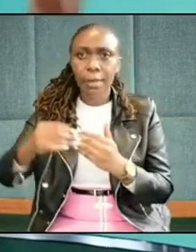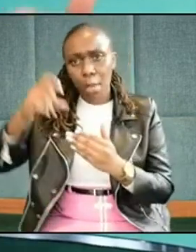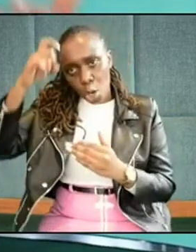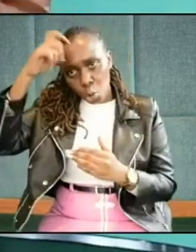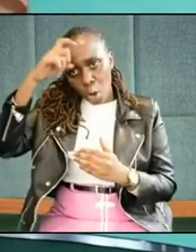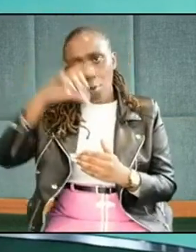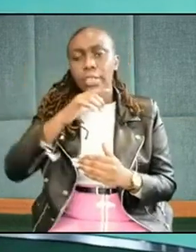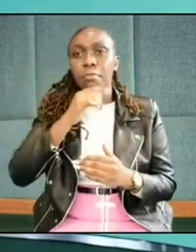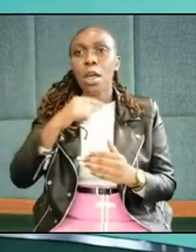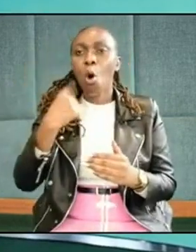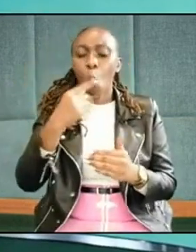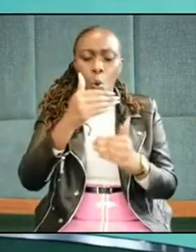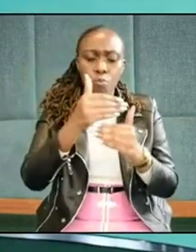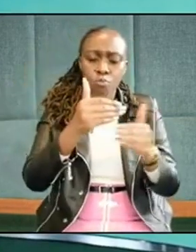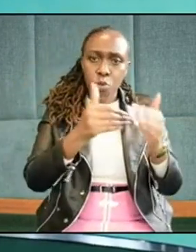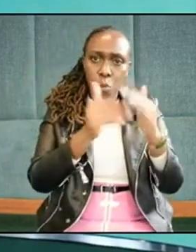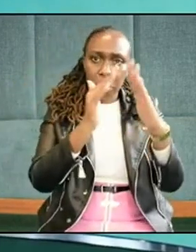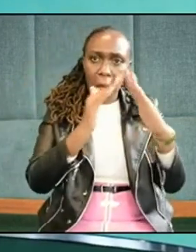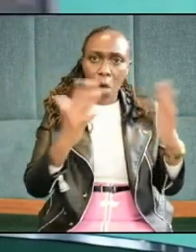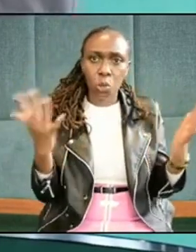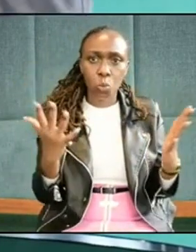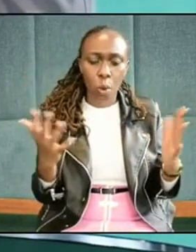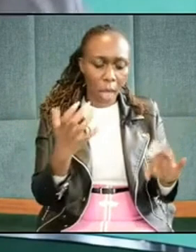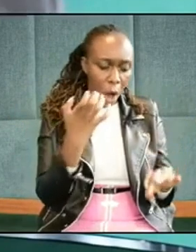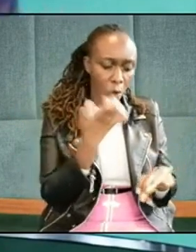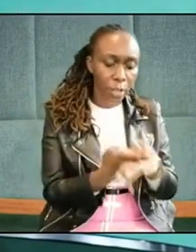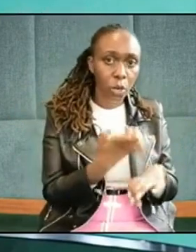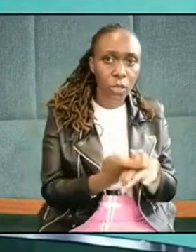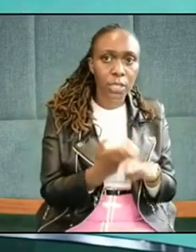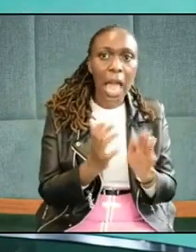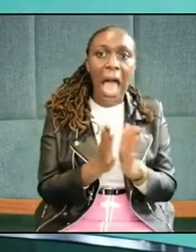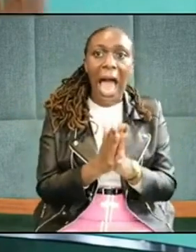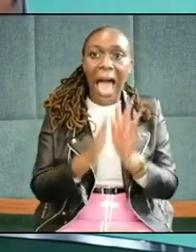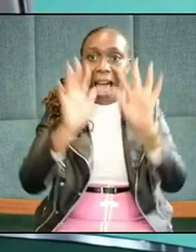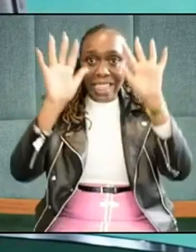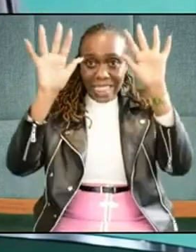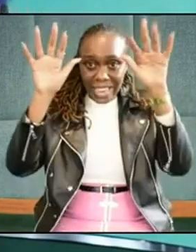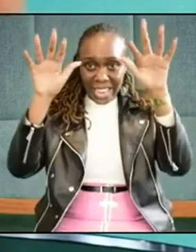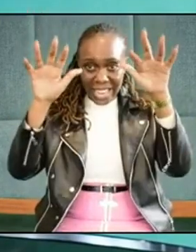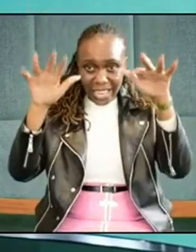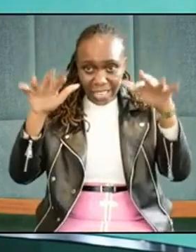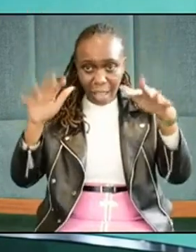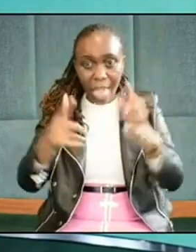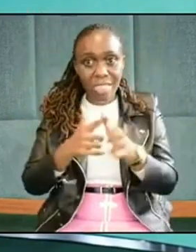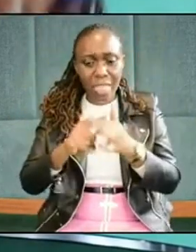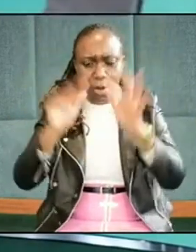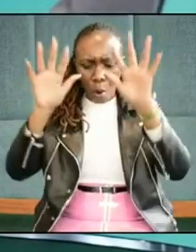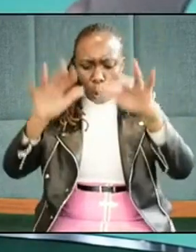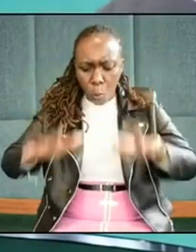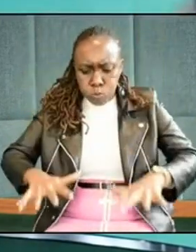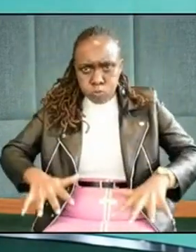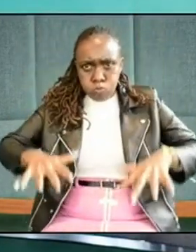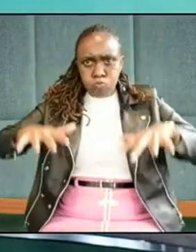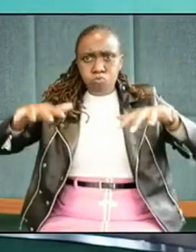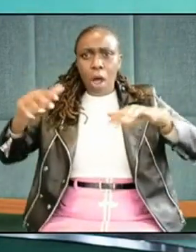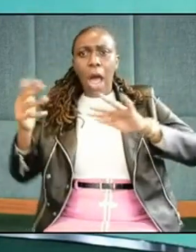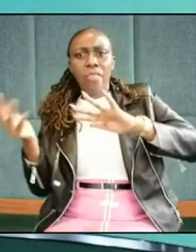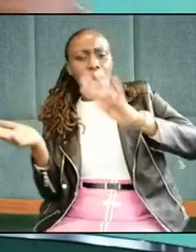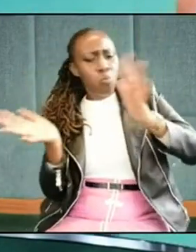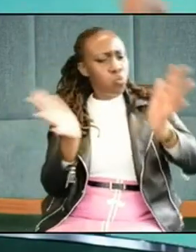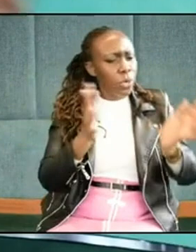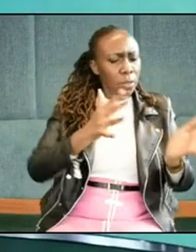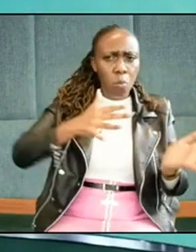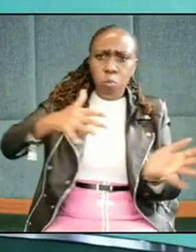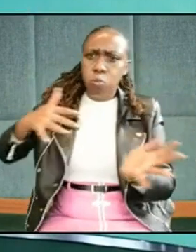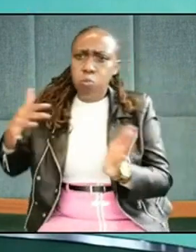built his house on the rock. And the rain descended, and the floods came, and the winds blew